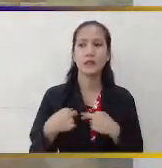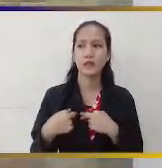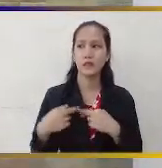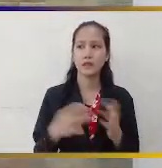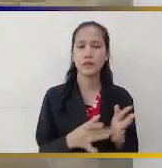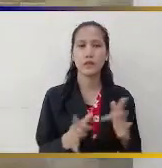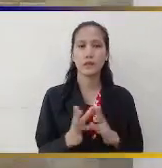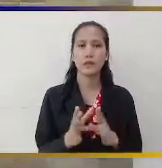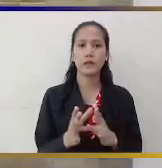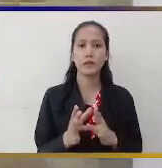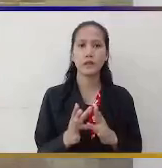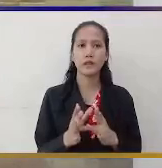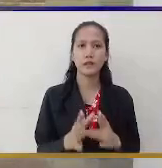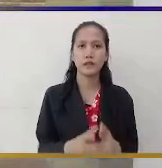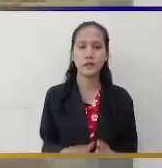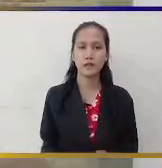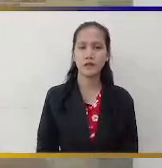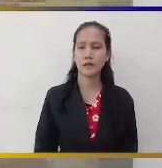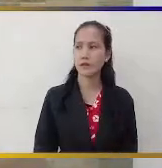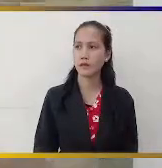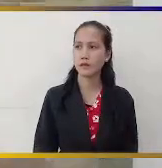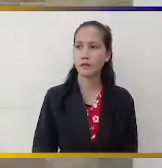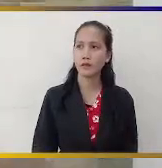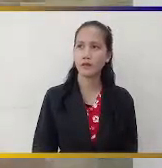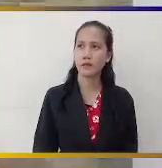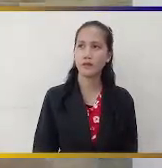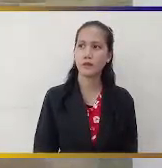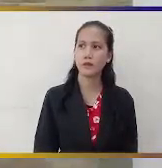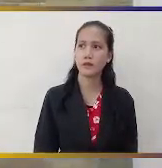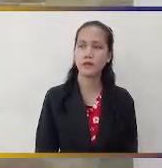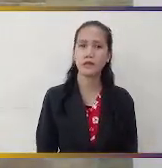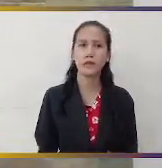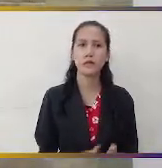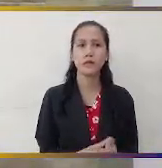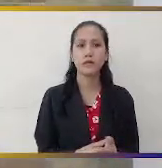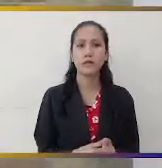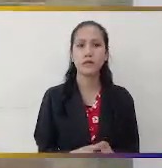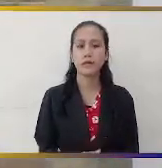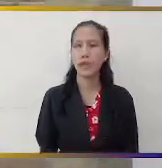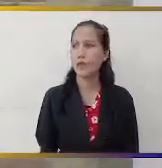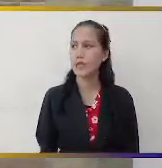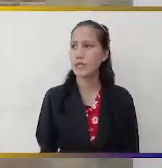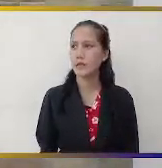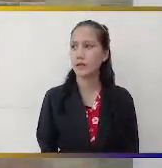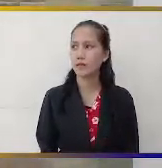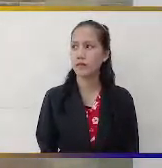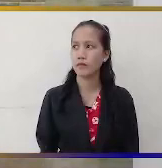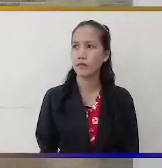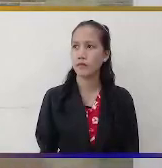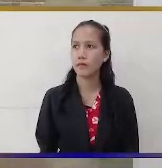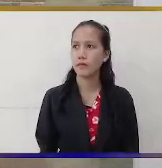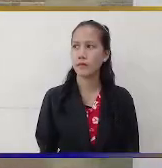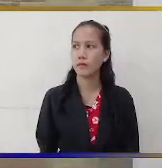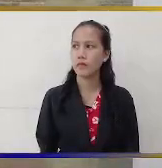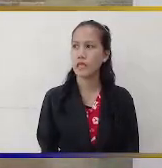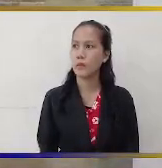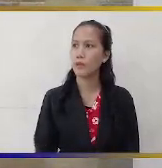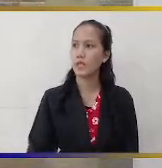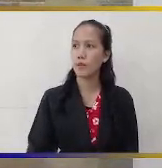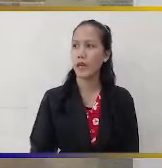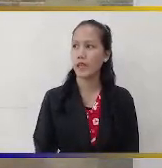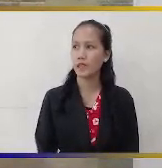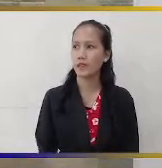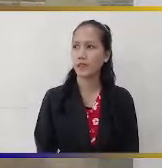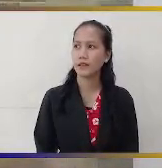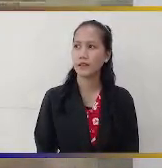and saying, I deserve hell, but I don't want that. And you call out to him, so simple.